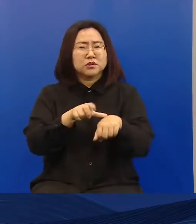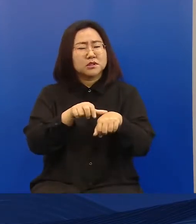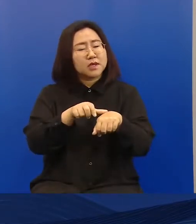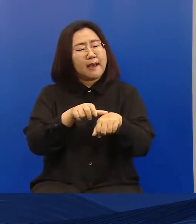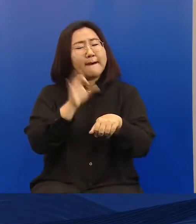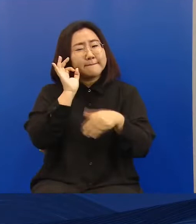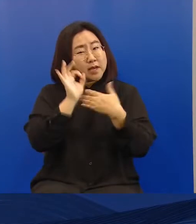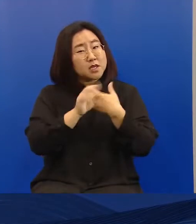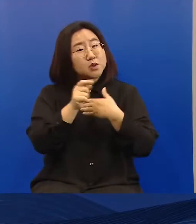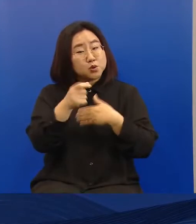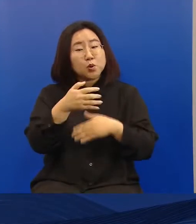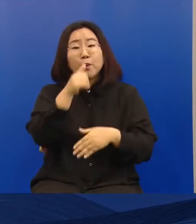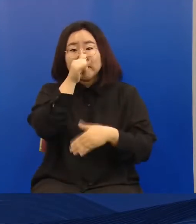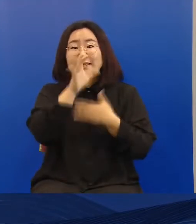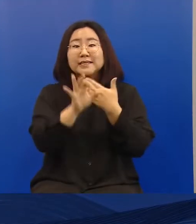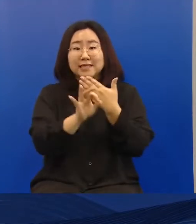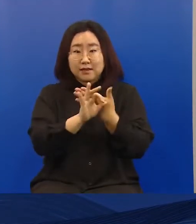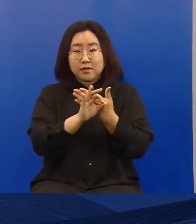So we will do